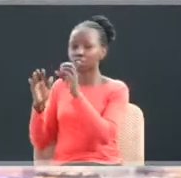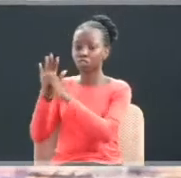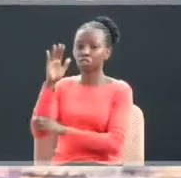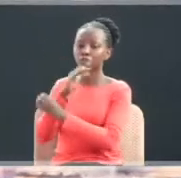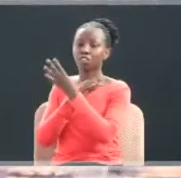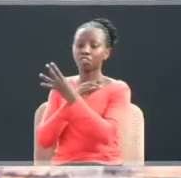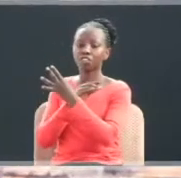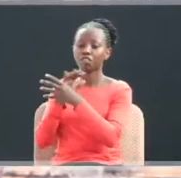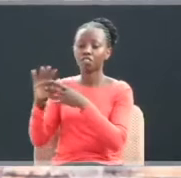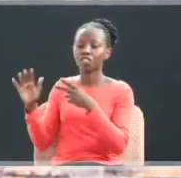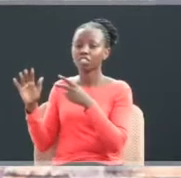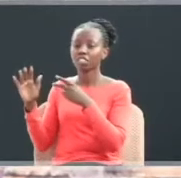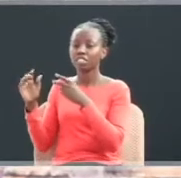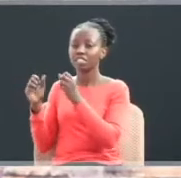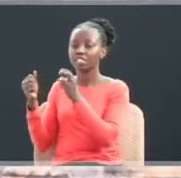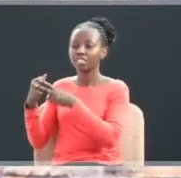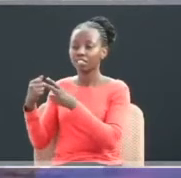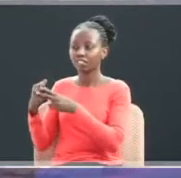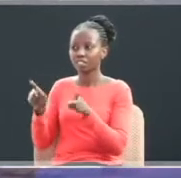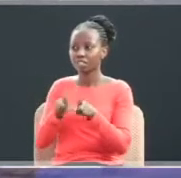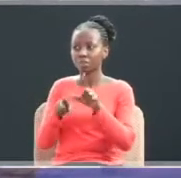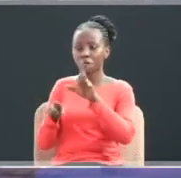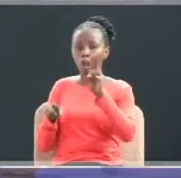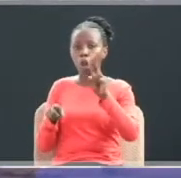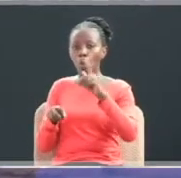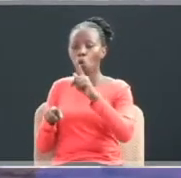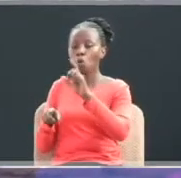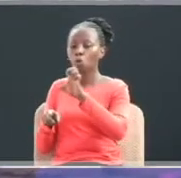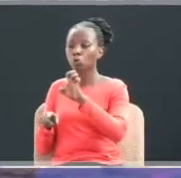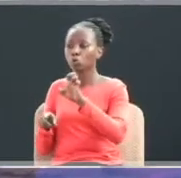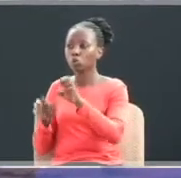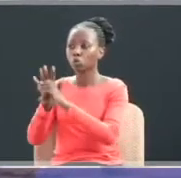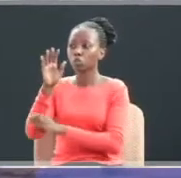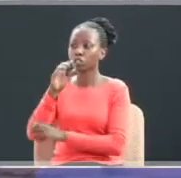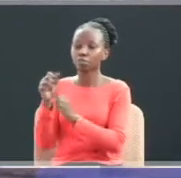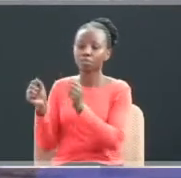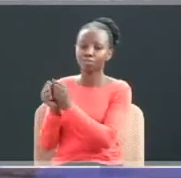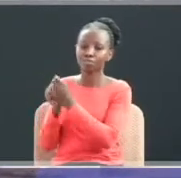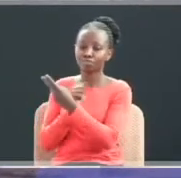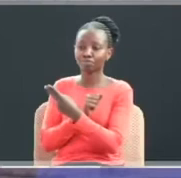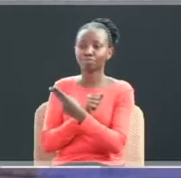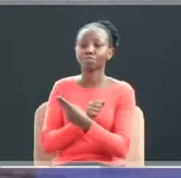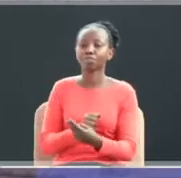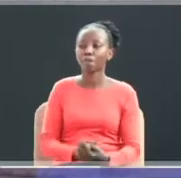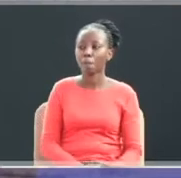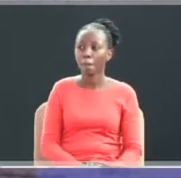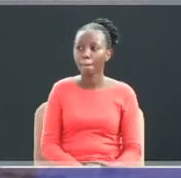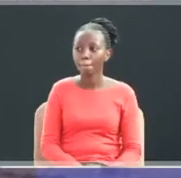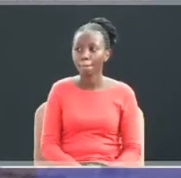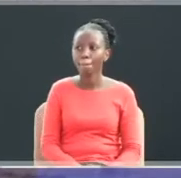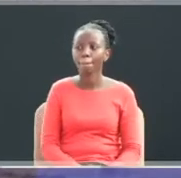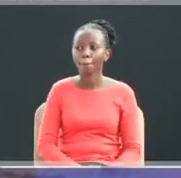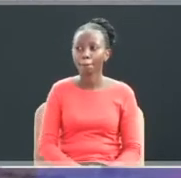Luke 12, 36 to 37. Luke 12, 36 to 37. And you yourself be like men who wait